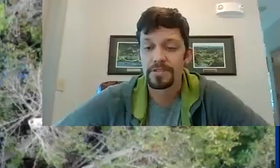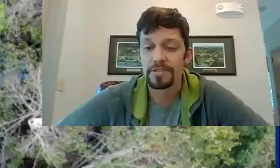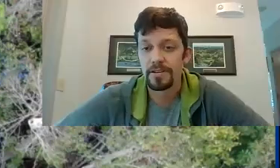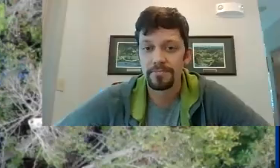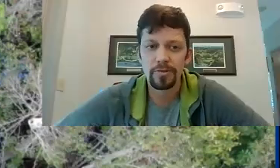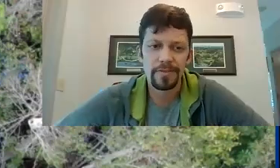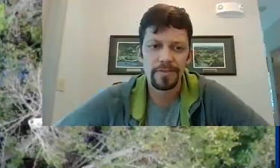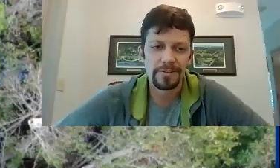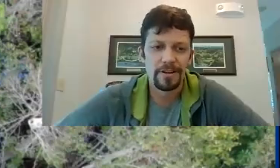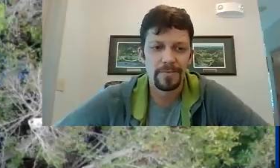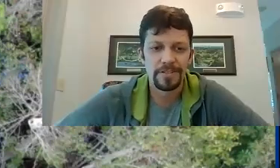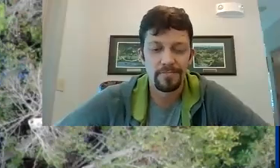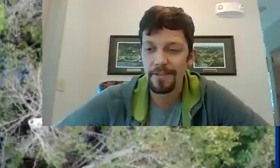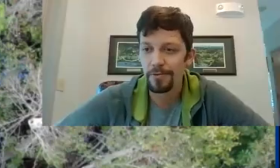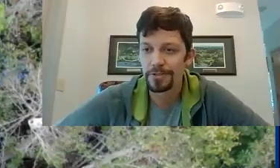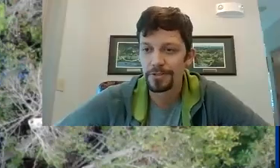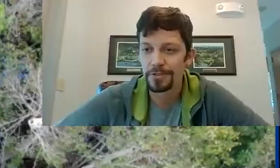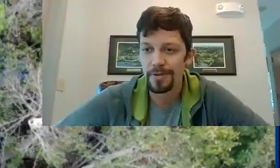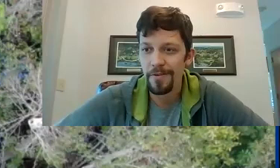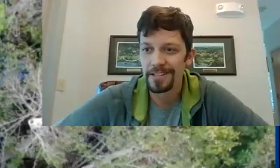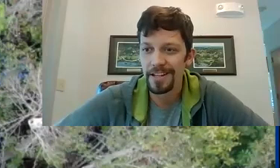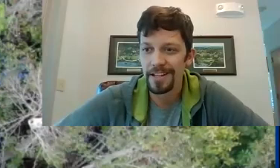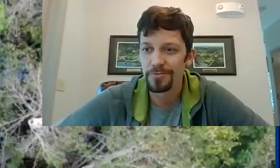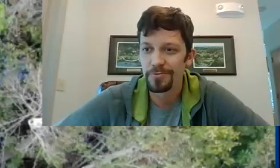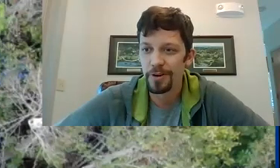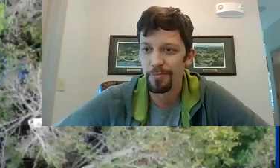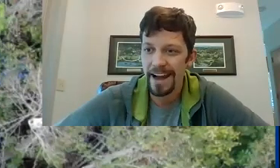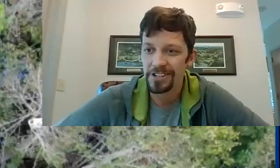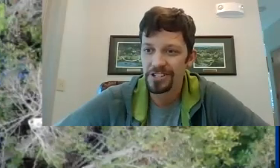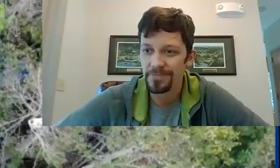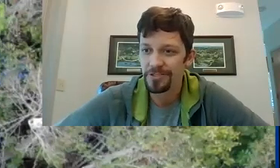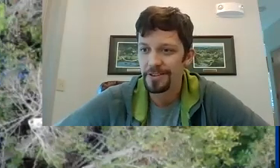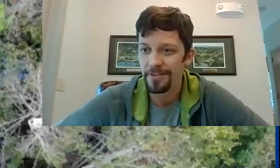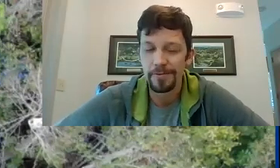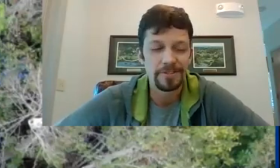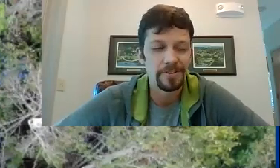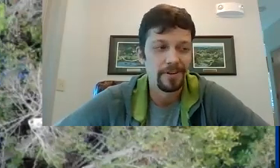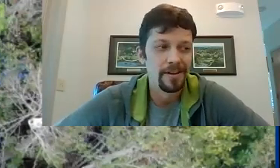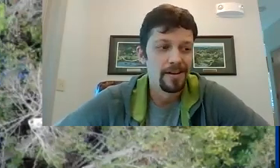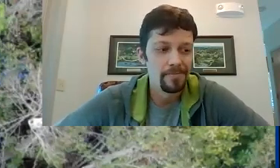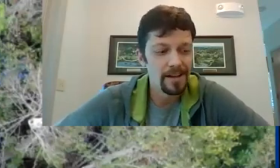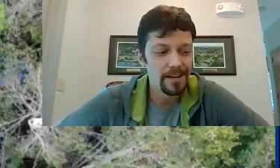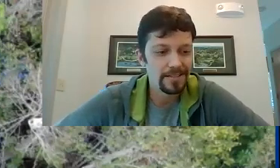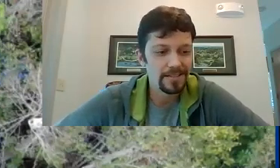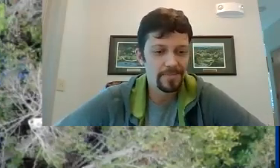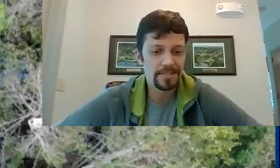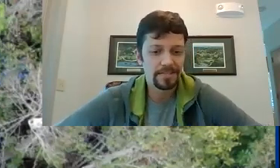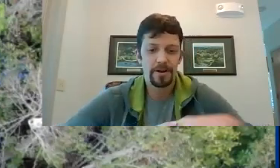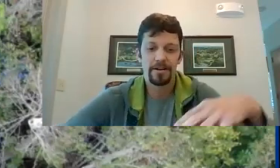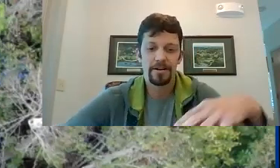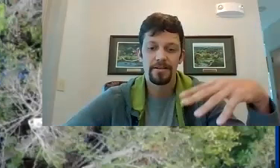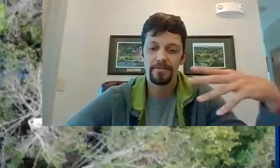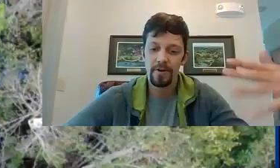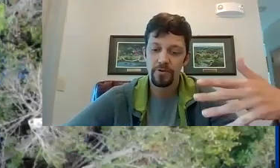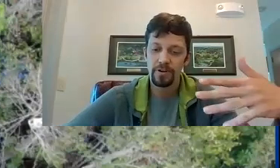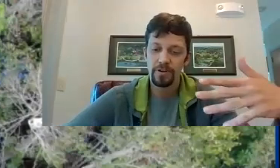So it's a little bit of a different term. It's a kind of a cool term. I've always liked this word brackish. You can try it out there if you want to. But it's basically where